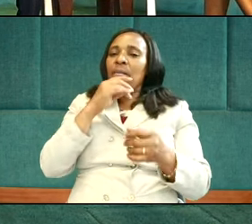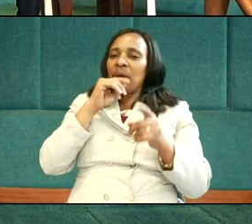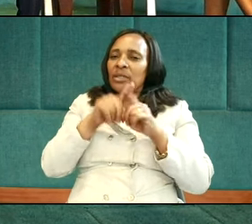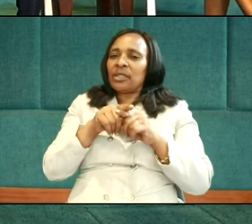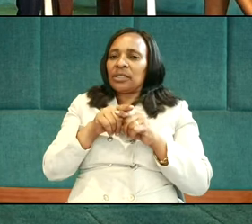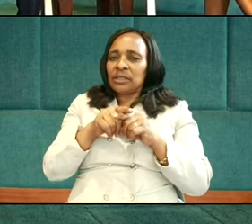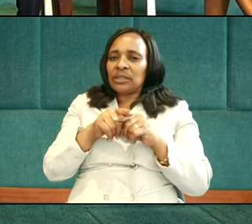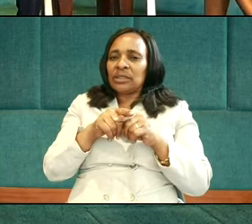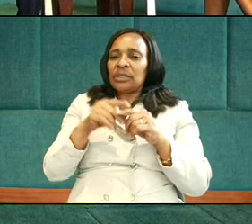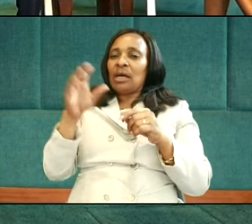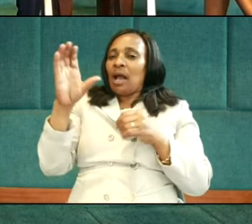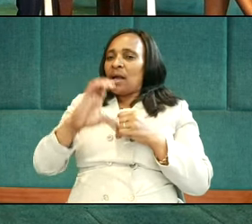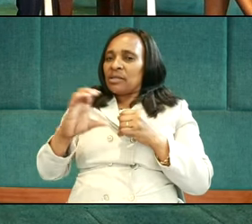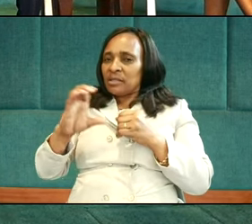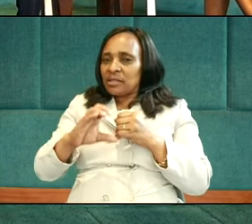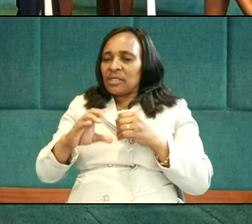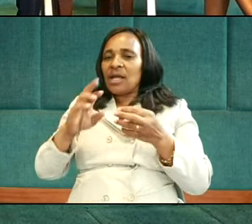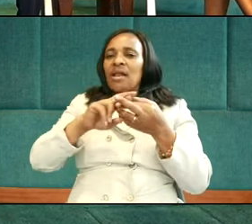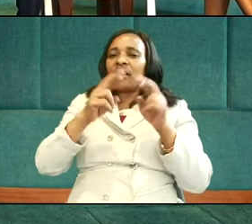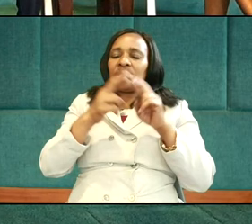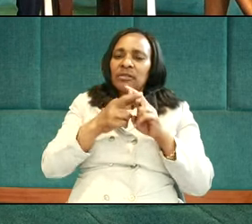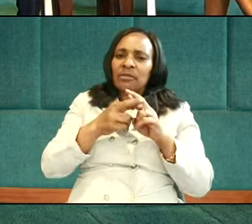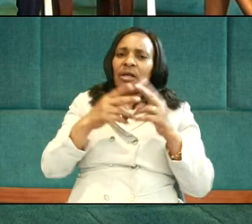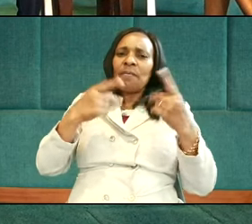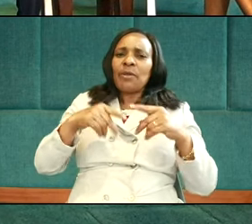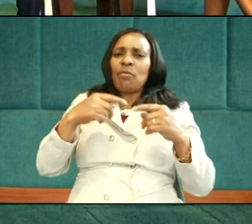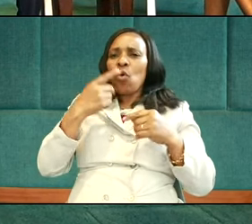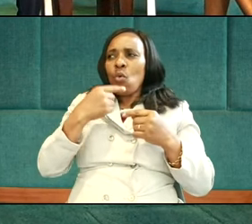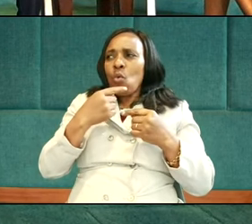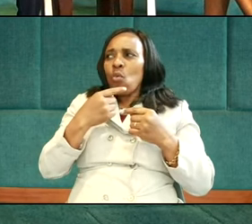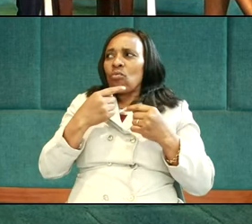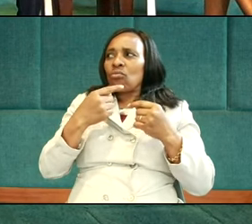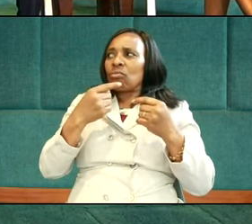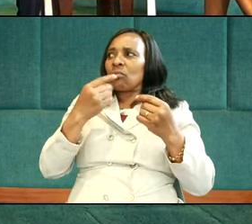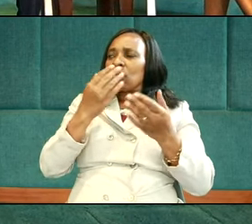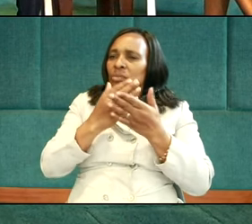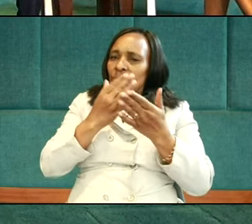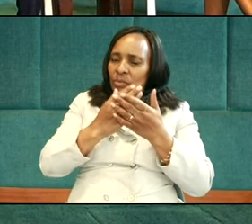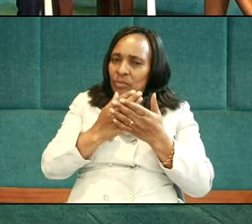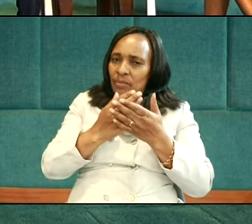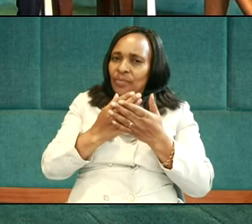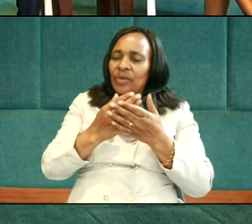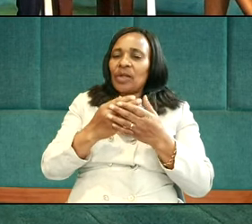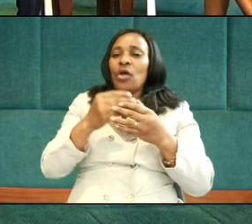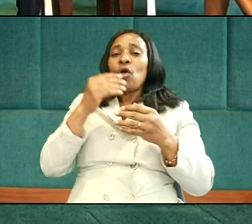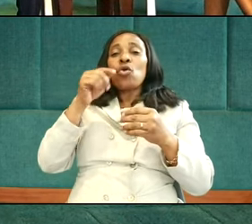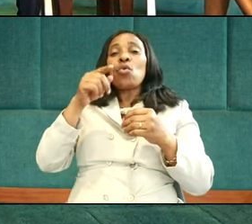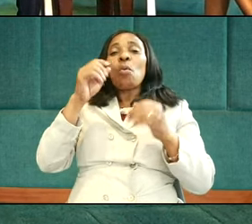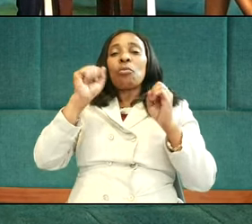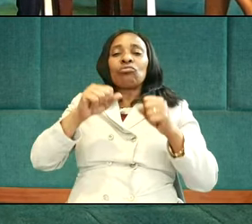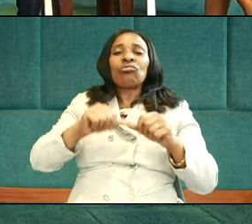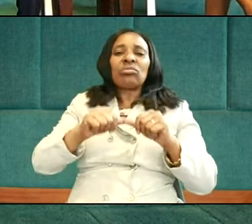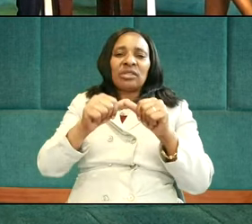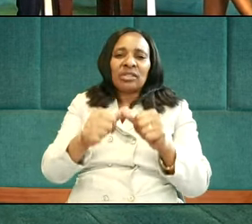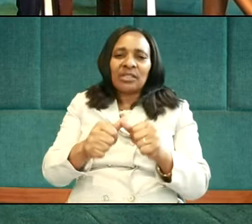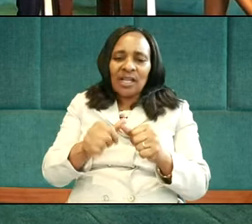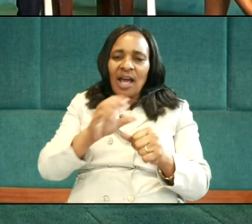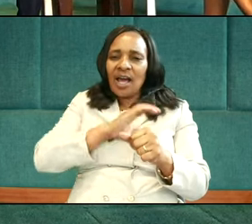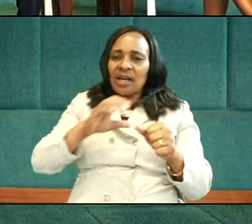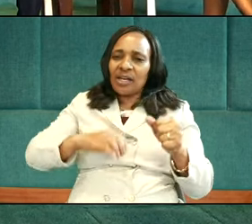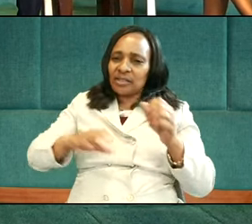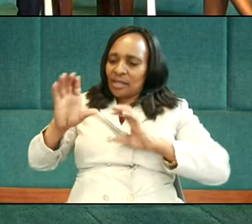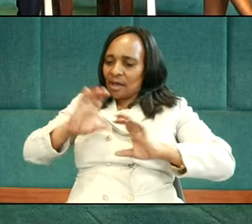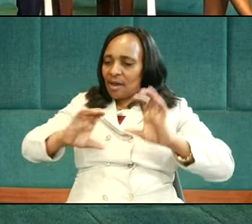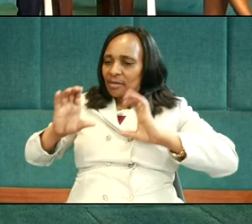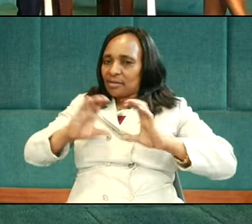cousins, relatives, people who look up to you for guidance, you maintaining a Christ-like